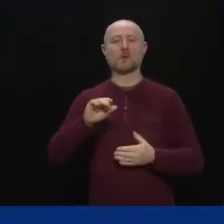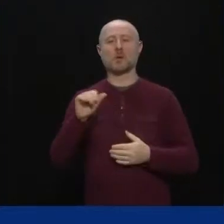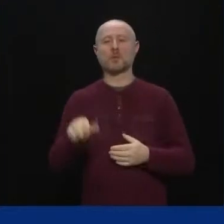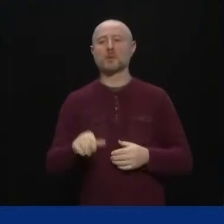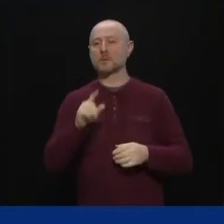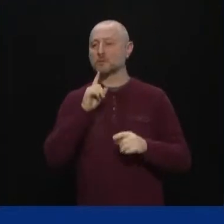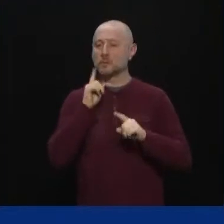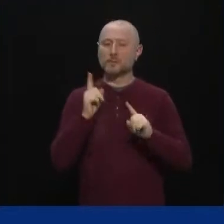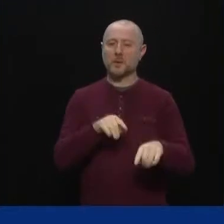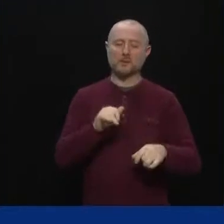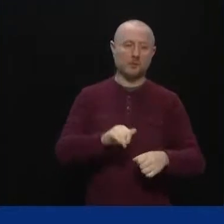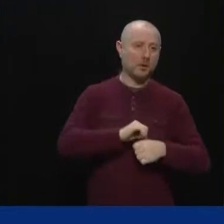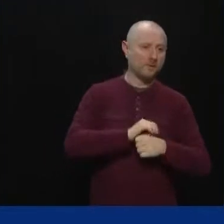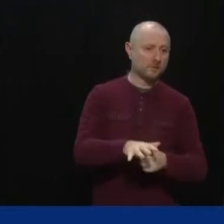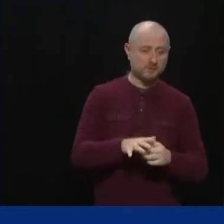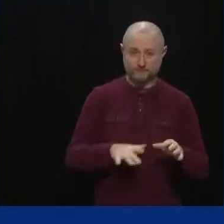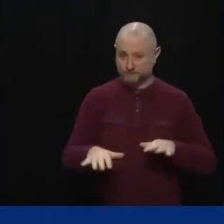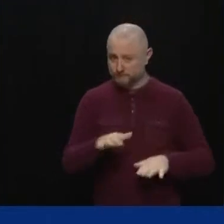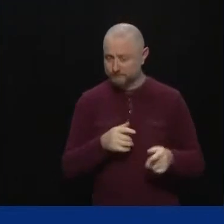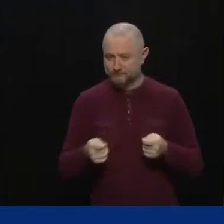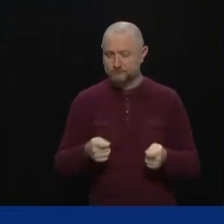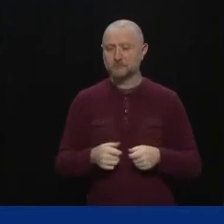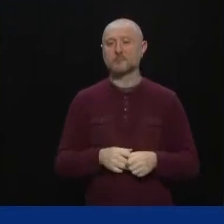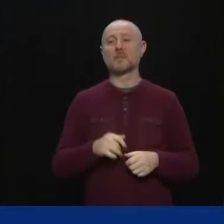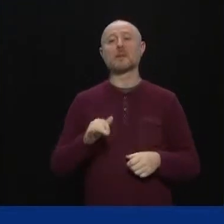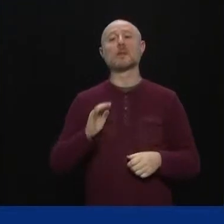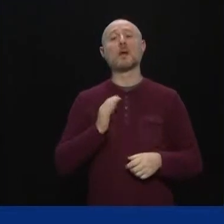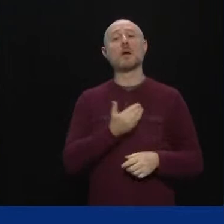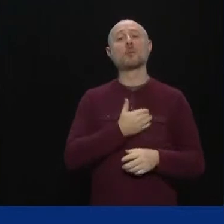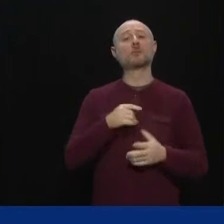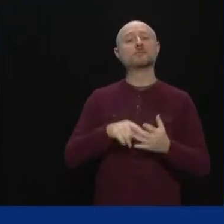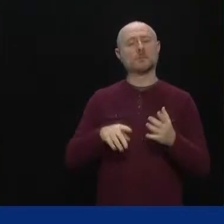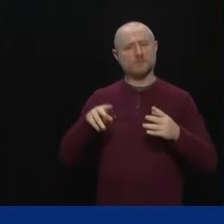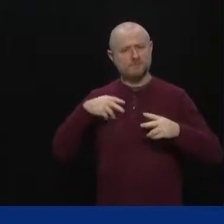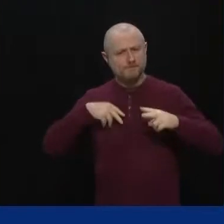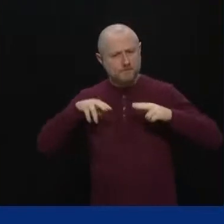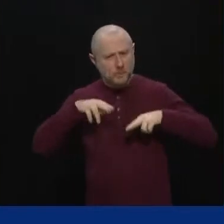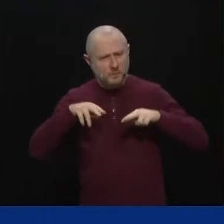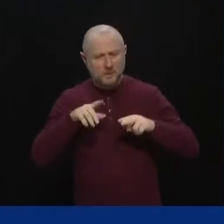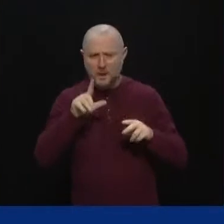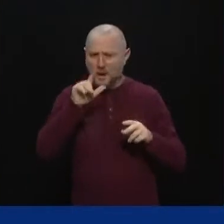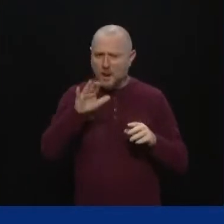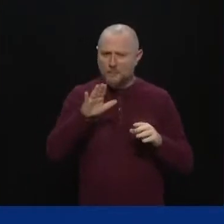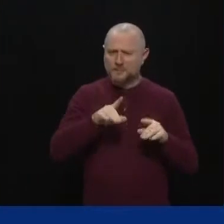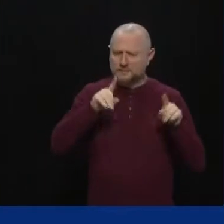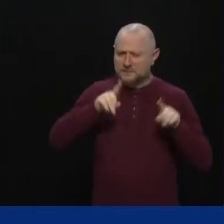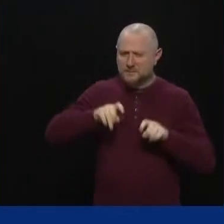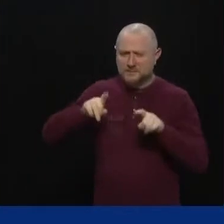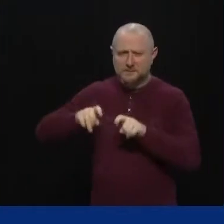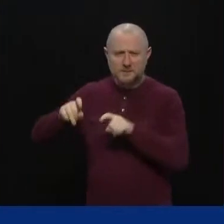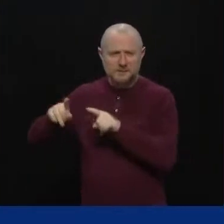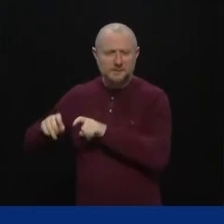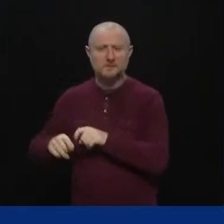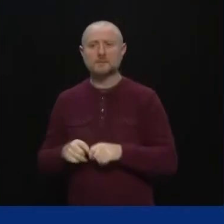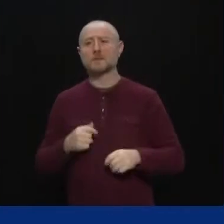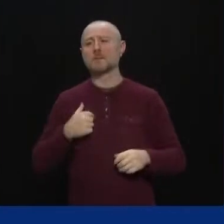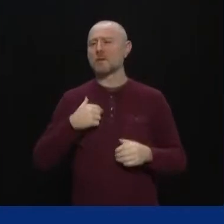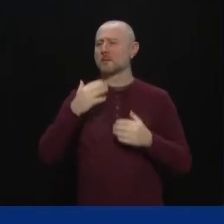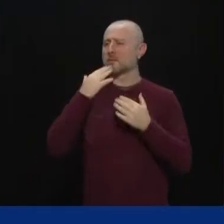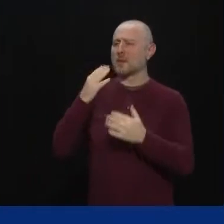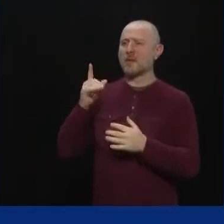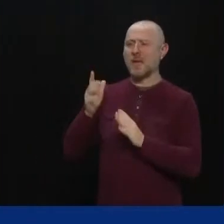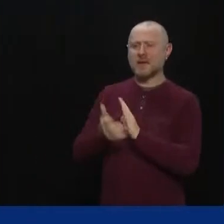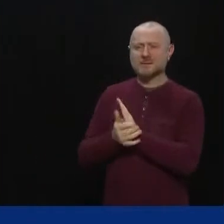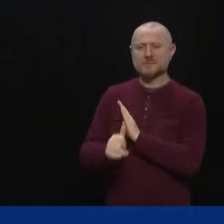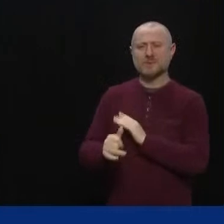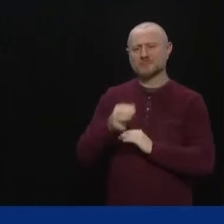COVID as our in-house surveillance lab testing system. Thanks to the expertise and creativity